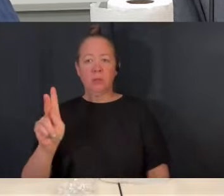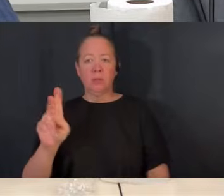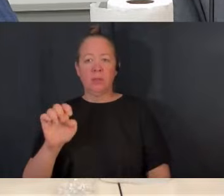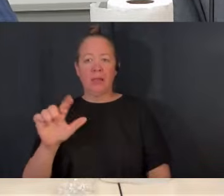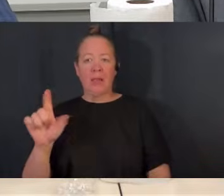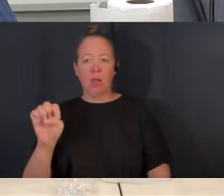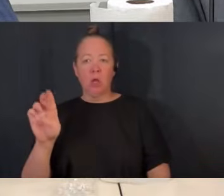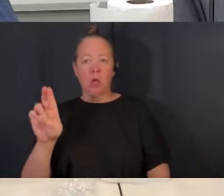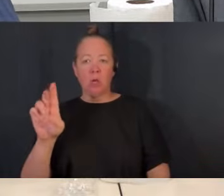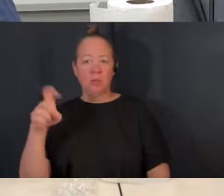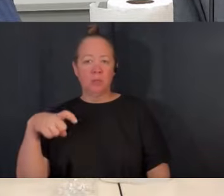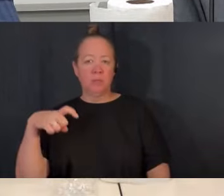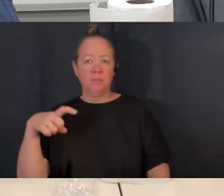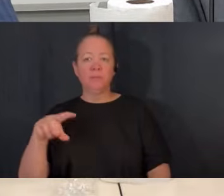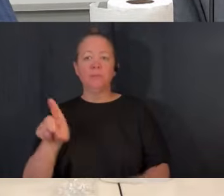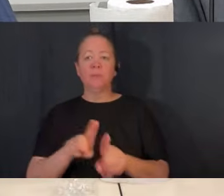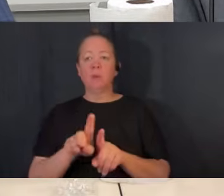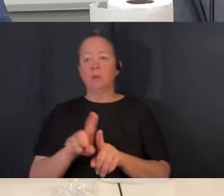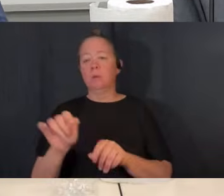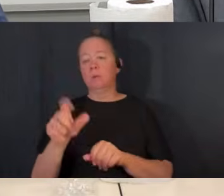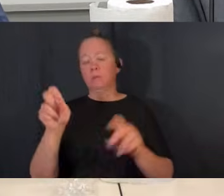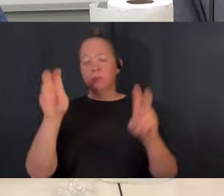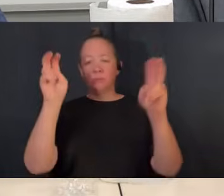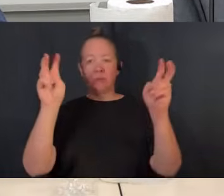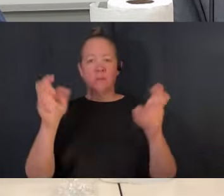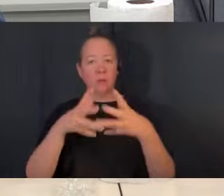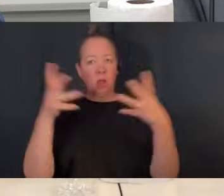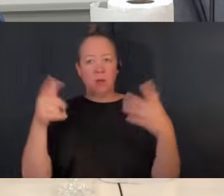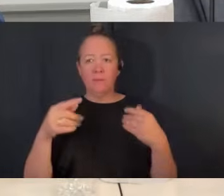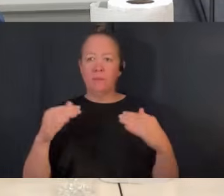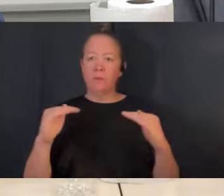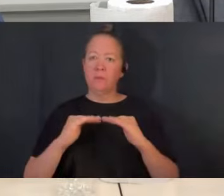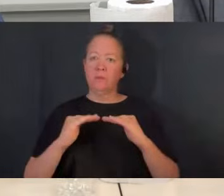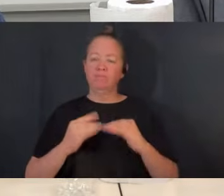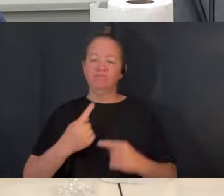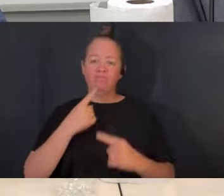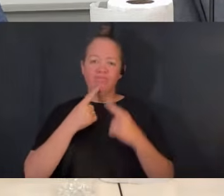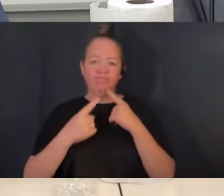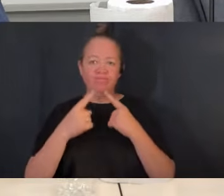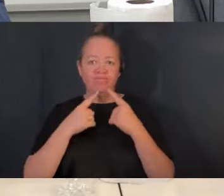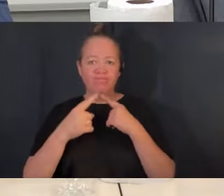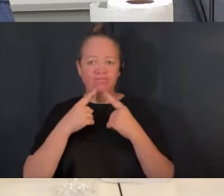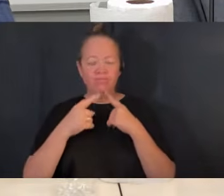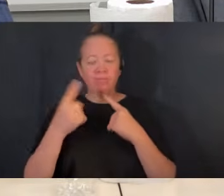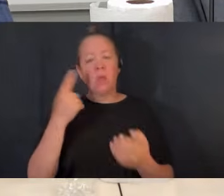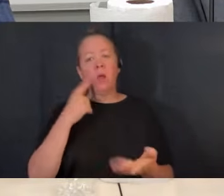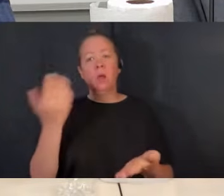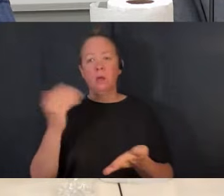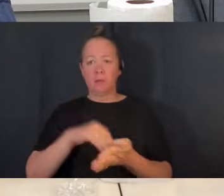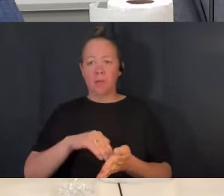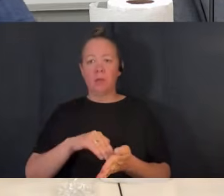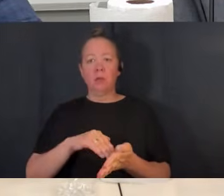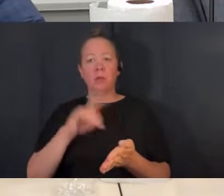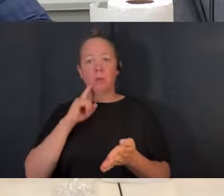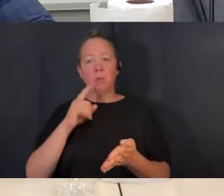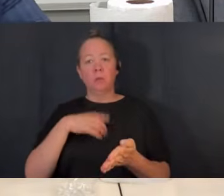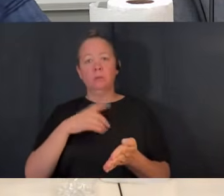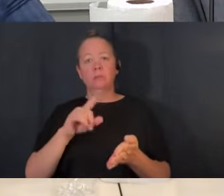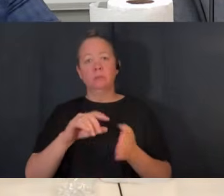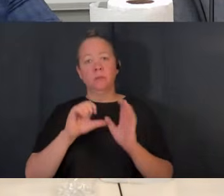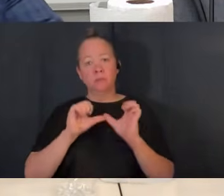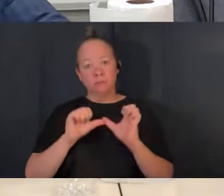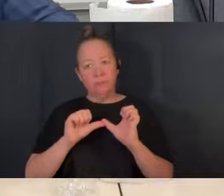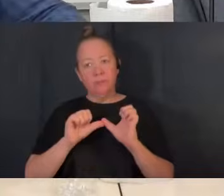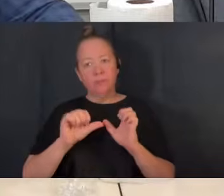are a lot of levels of disappointment there. Again, and I will continue to reiterate this, there were